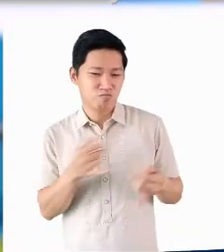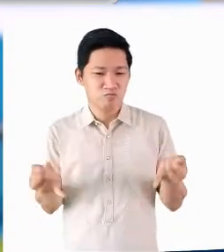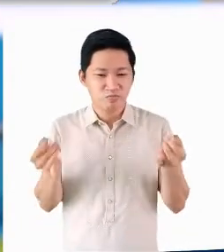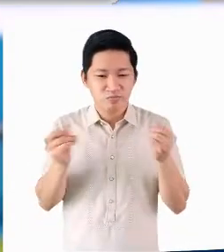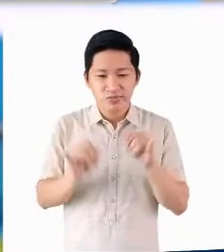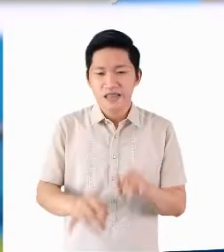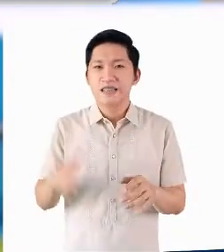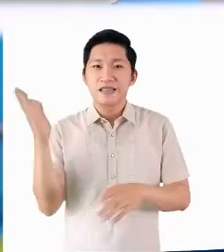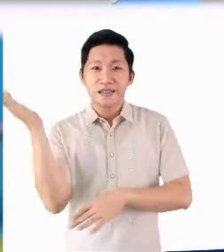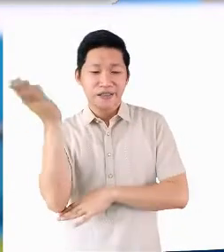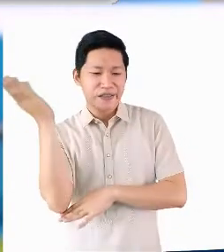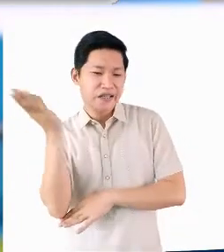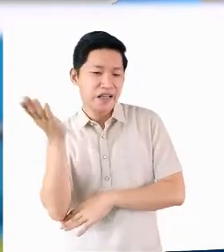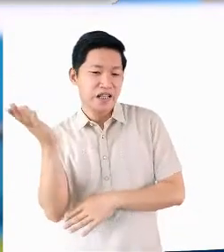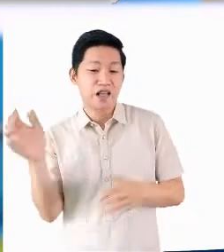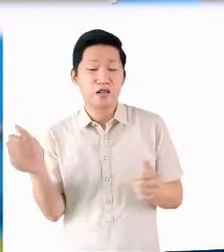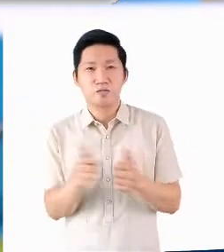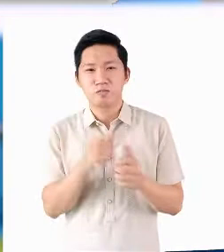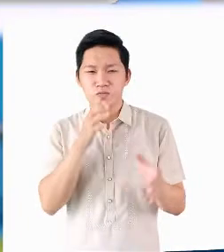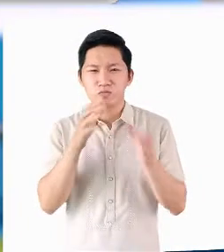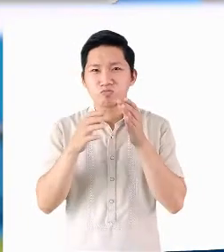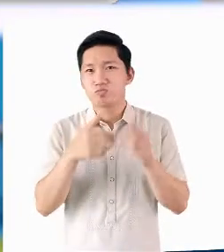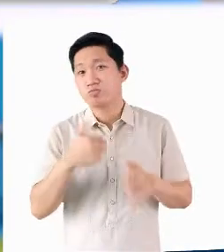towards communicating with others.